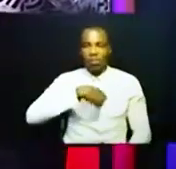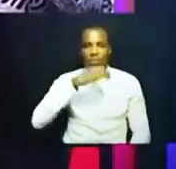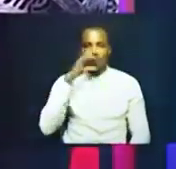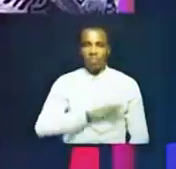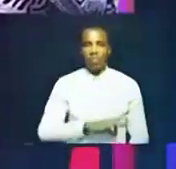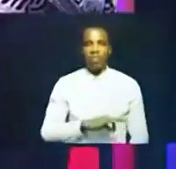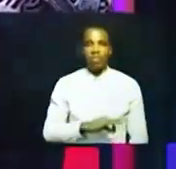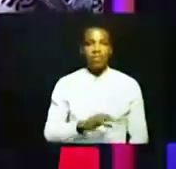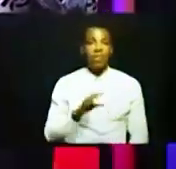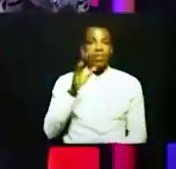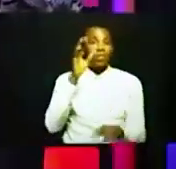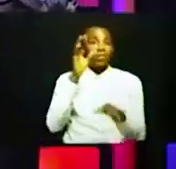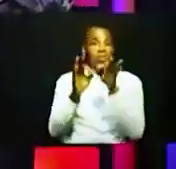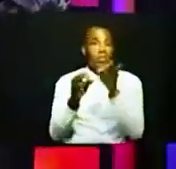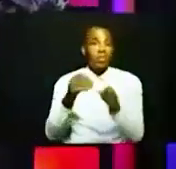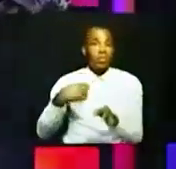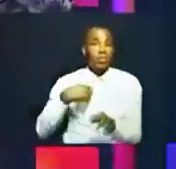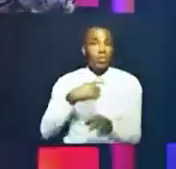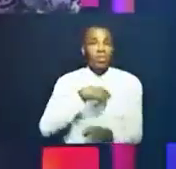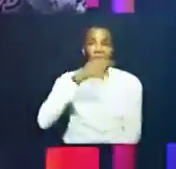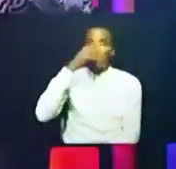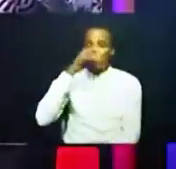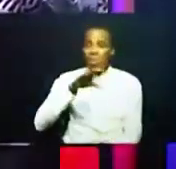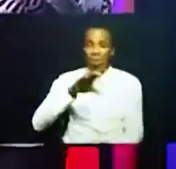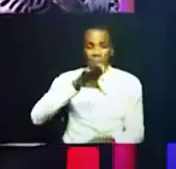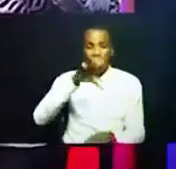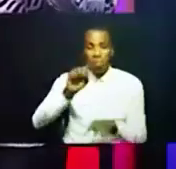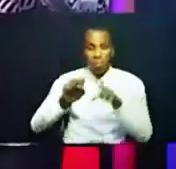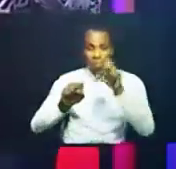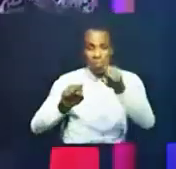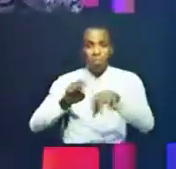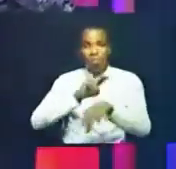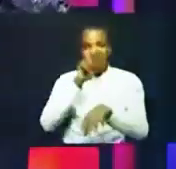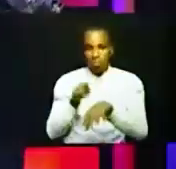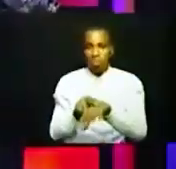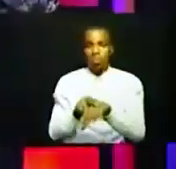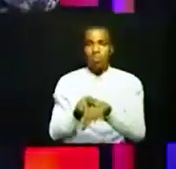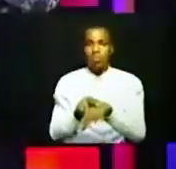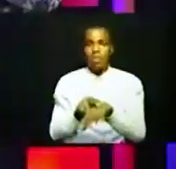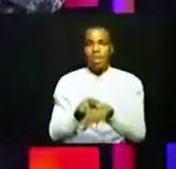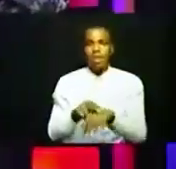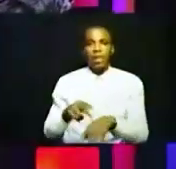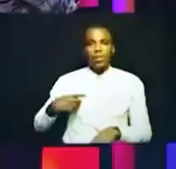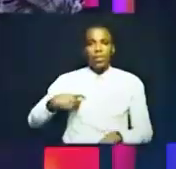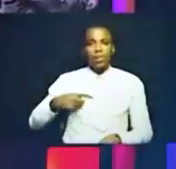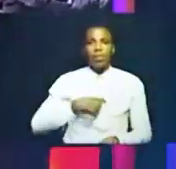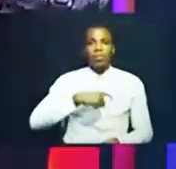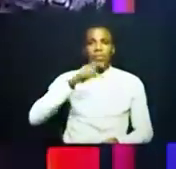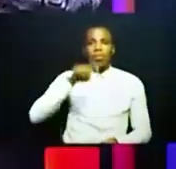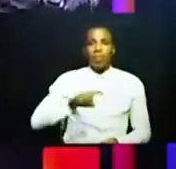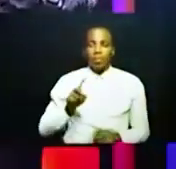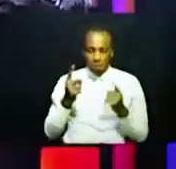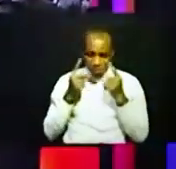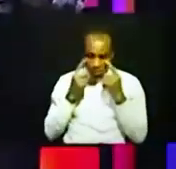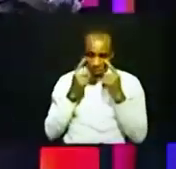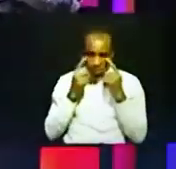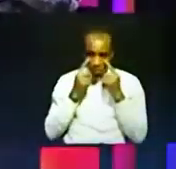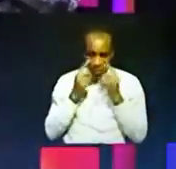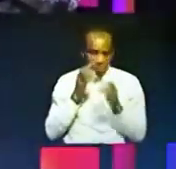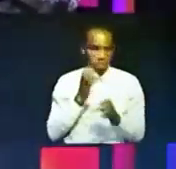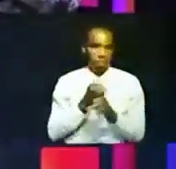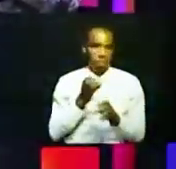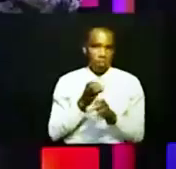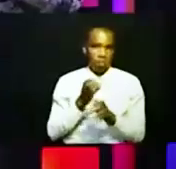If we really want to possess nations, then we must pay critical attention to the institution